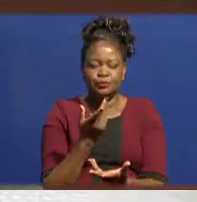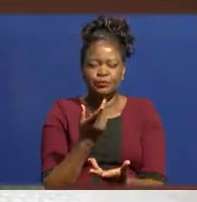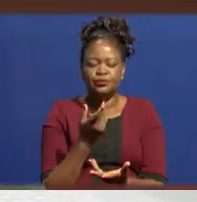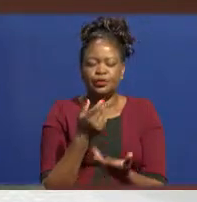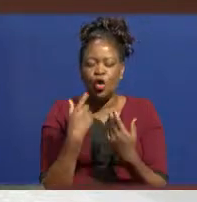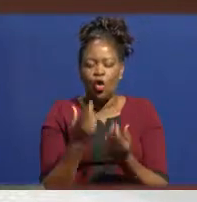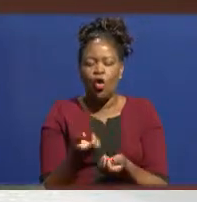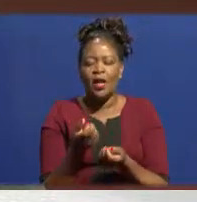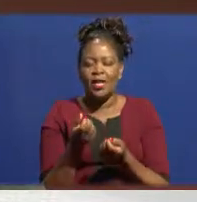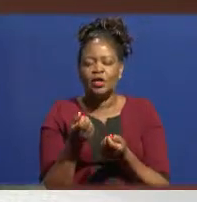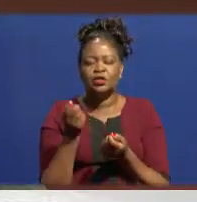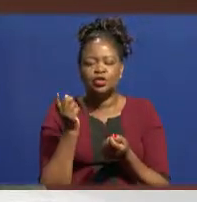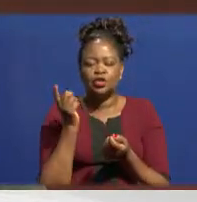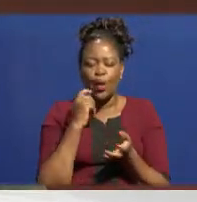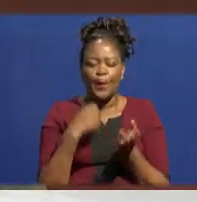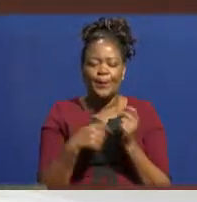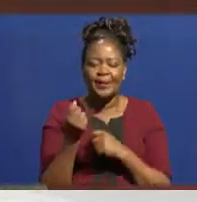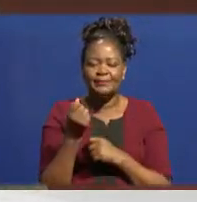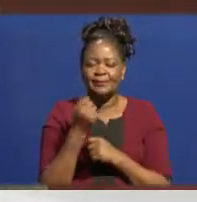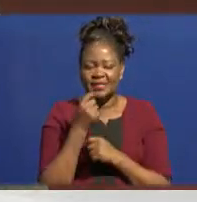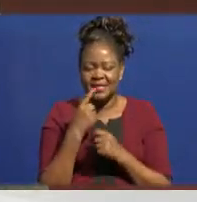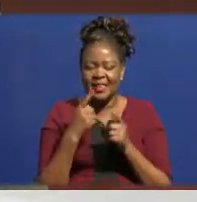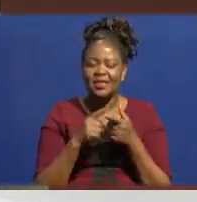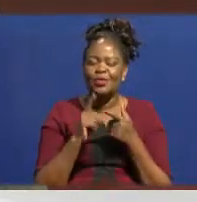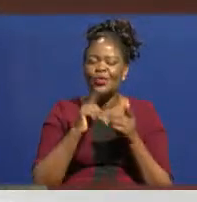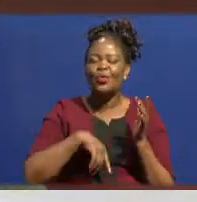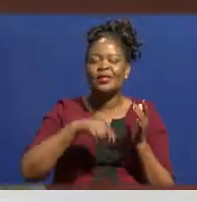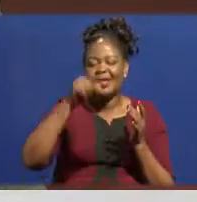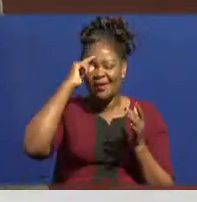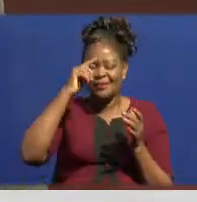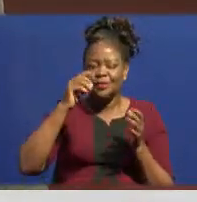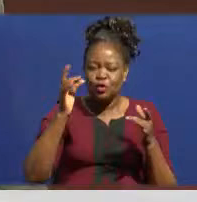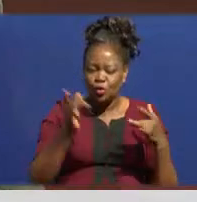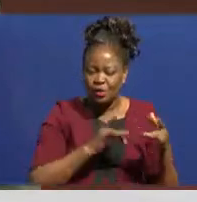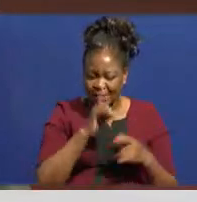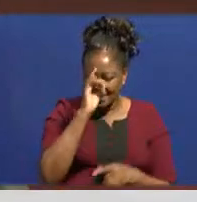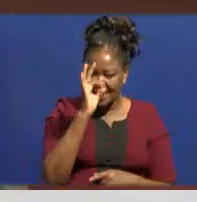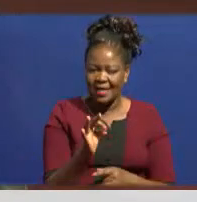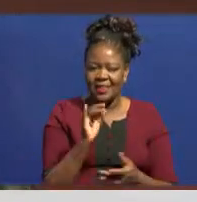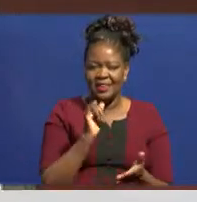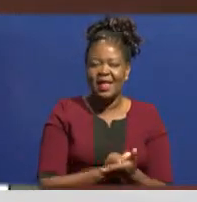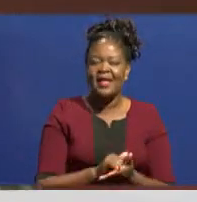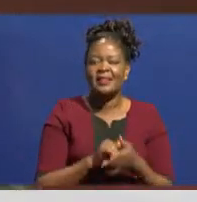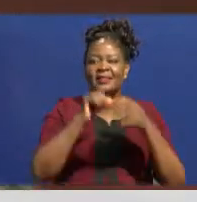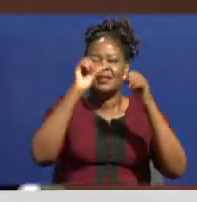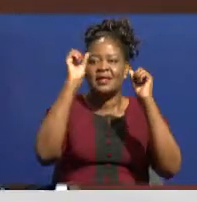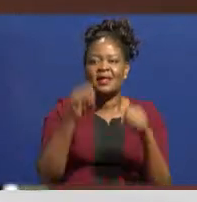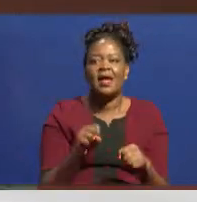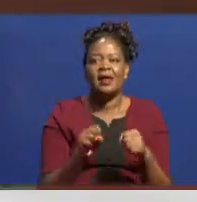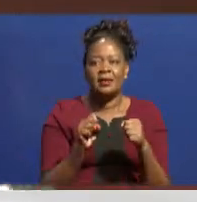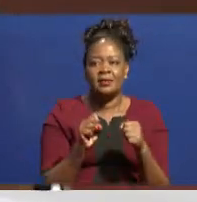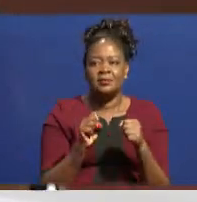that we want the government to look at it keenly, so that they're able to,